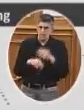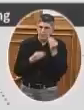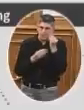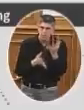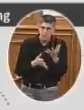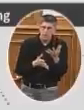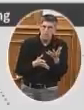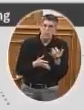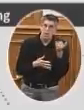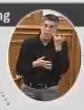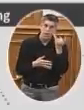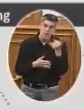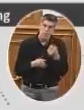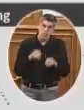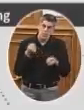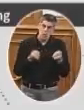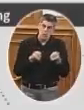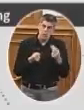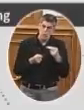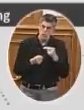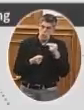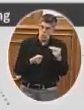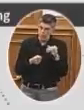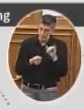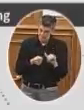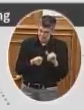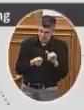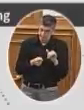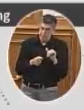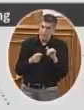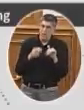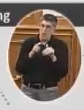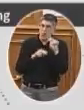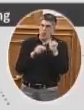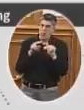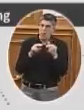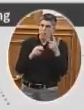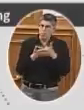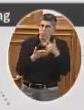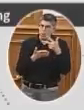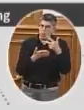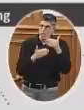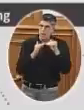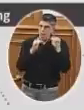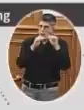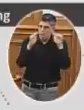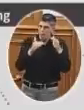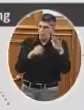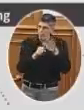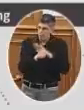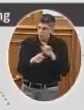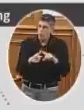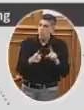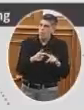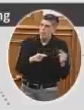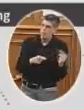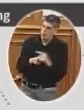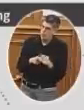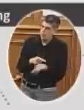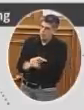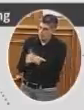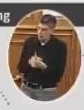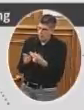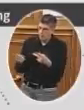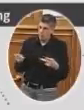north to park in one of these areas and that garage and lot is full, that they get that information early enough so that they go to the satellite parking and sort of stay out of the